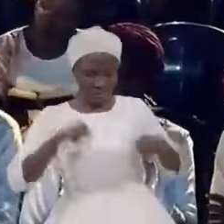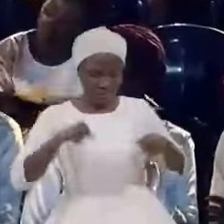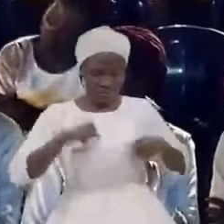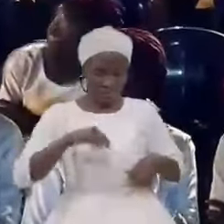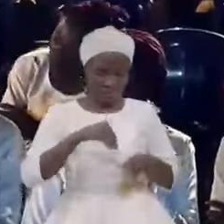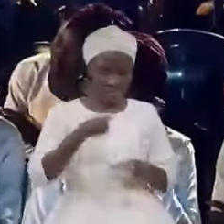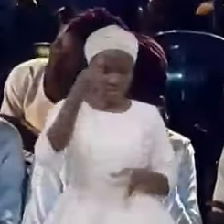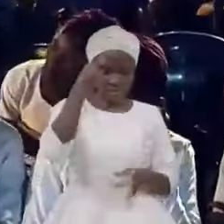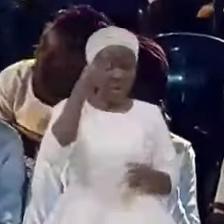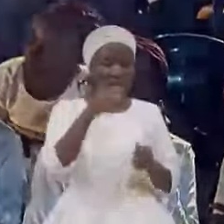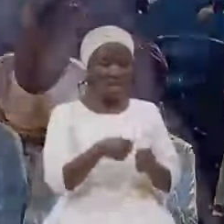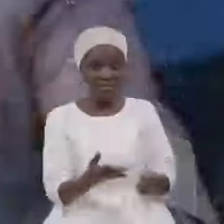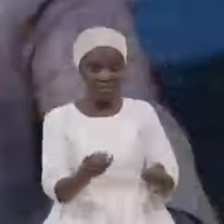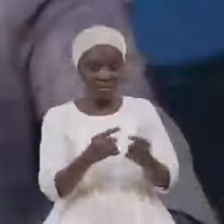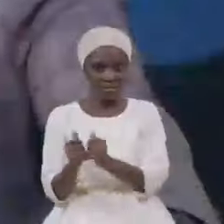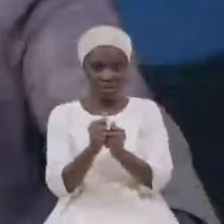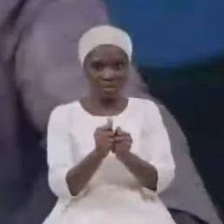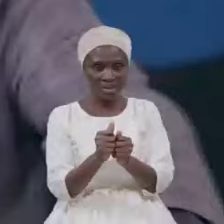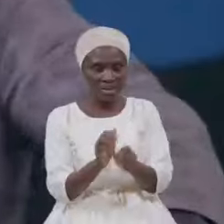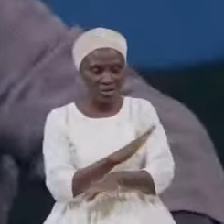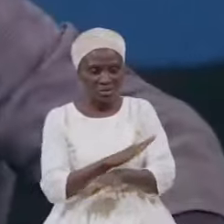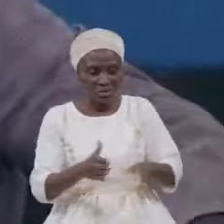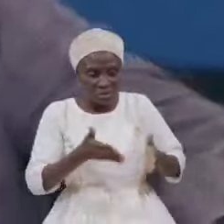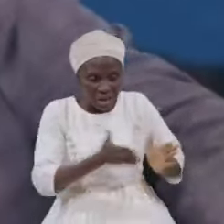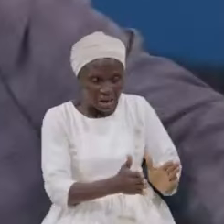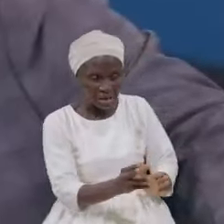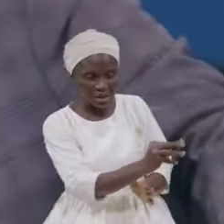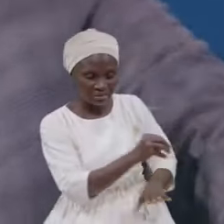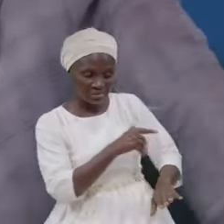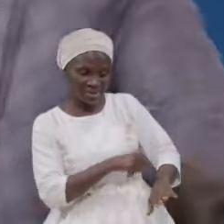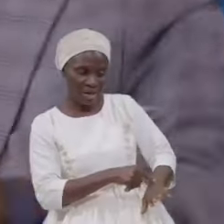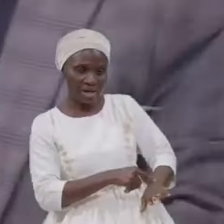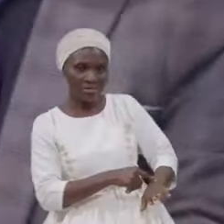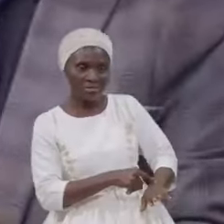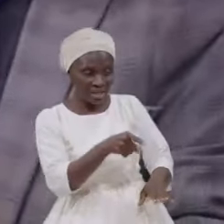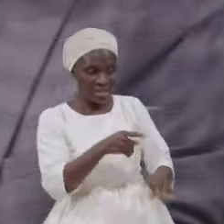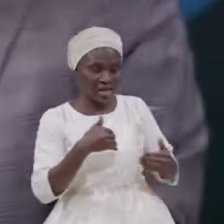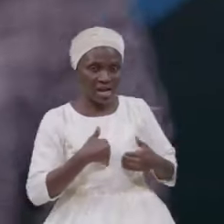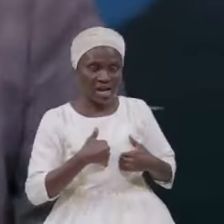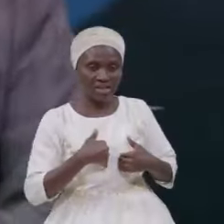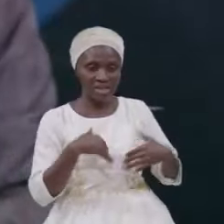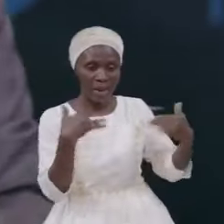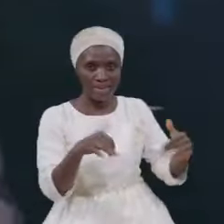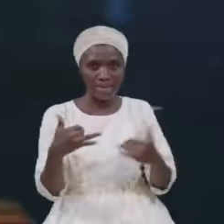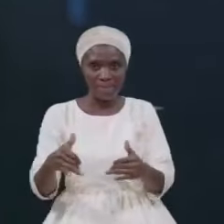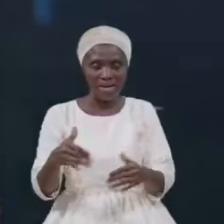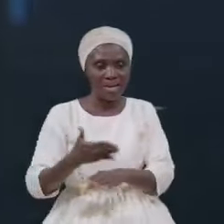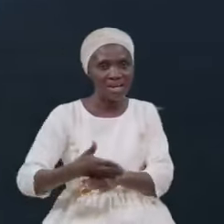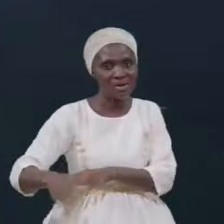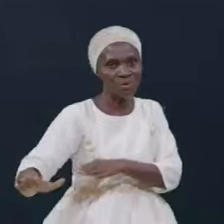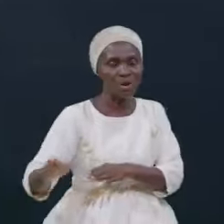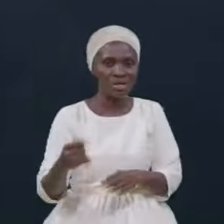has gambled away the day of repentance. And so that death